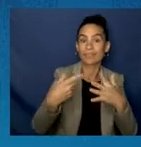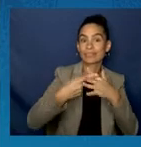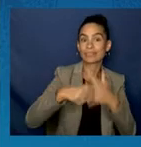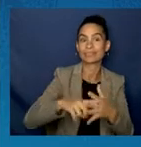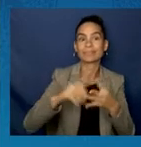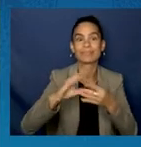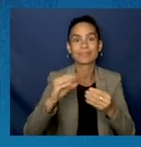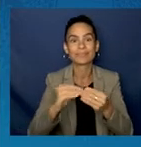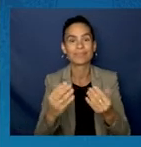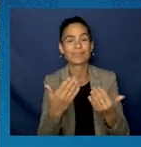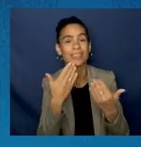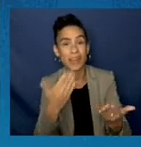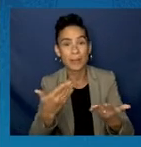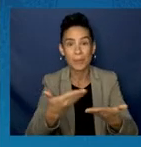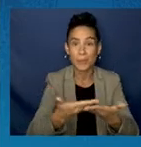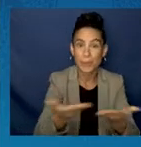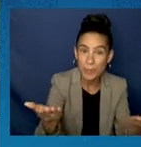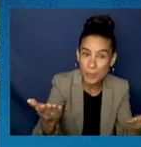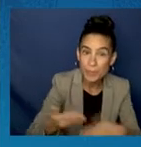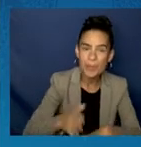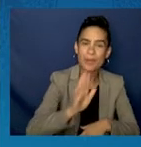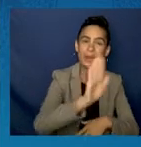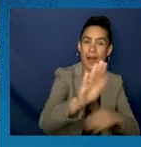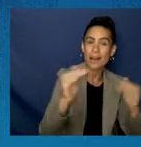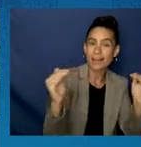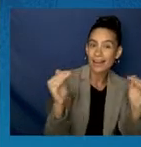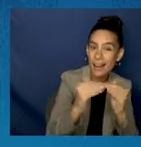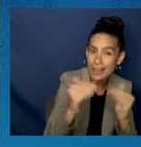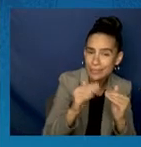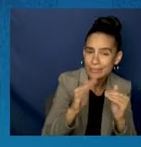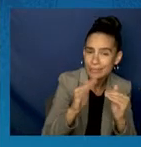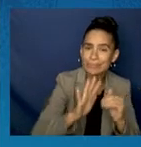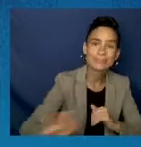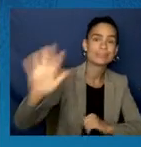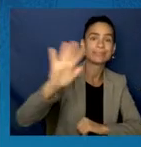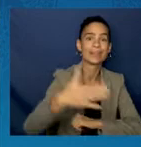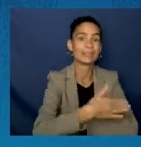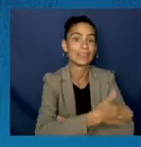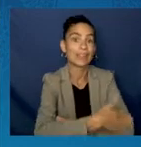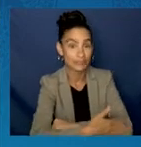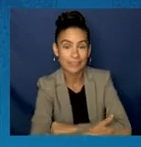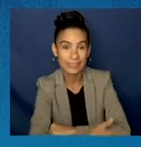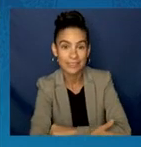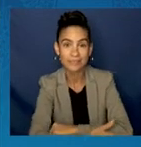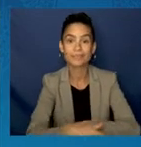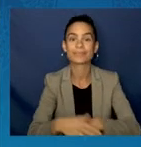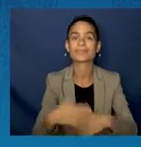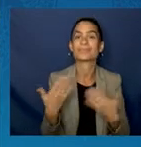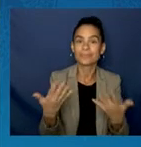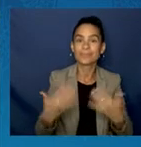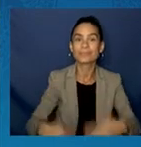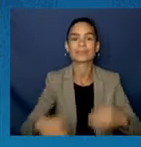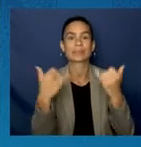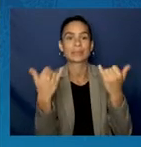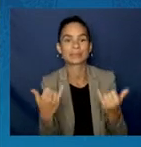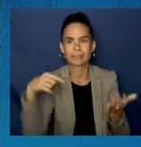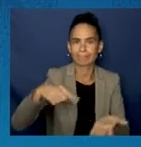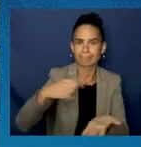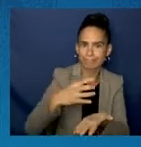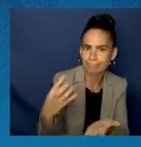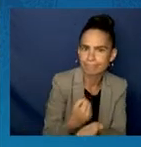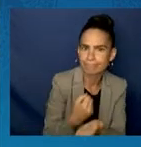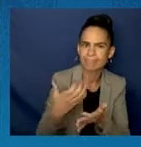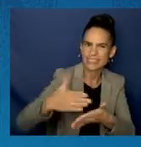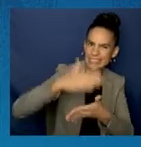country. Today, we have an opportunity to finish what we started, I believe, or at least to take it to the next